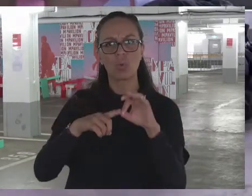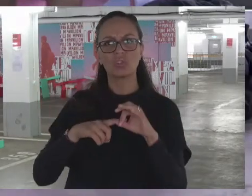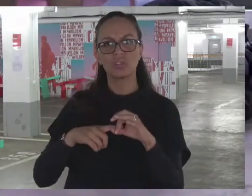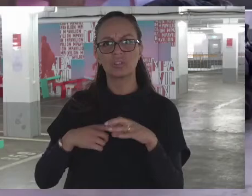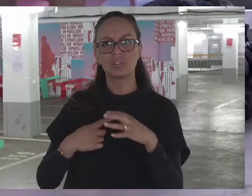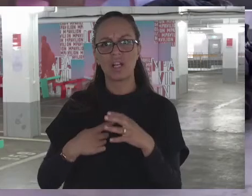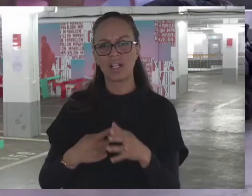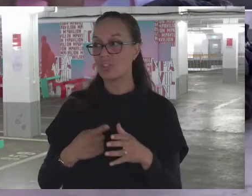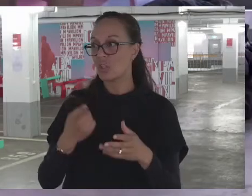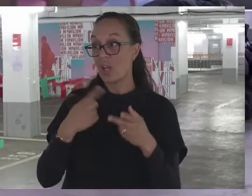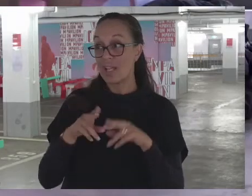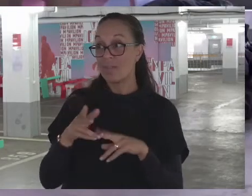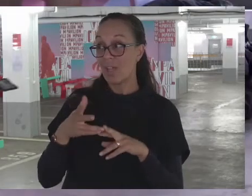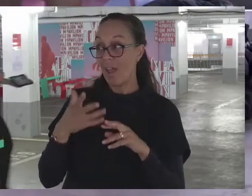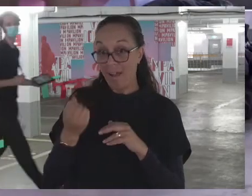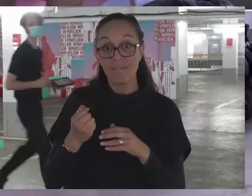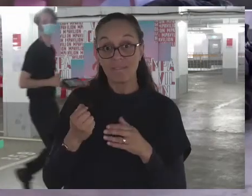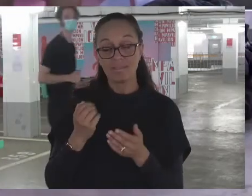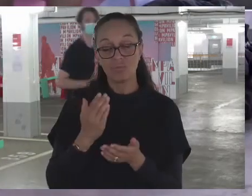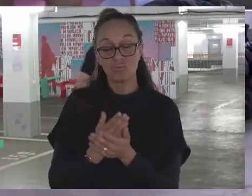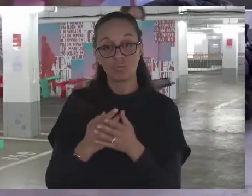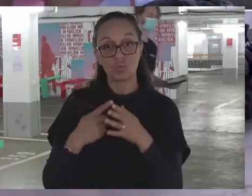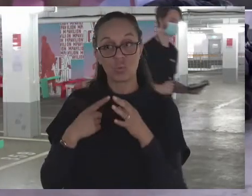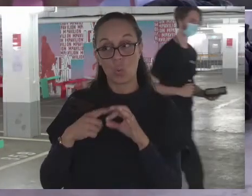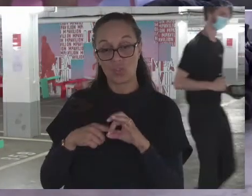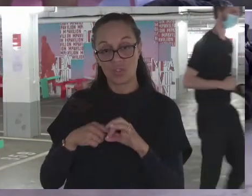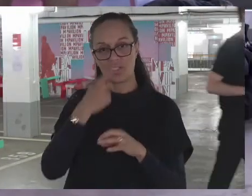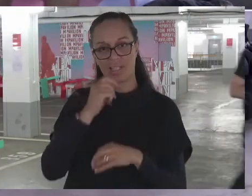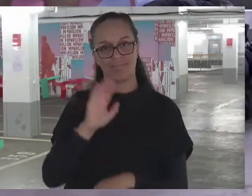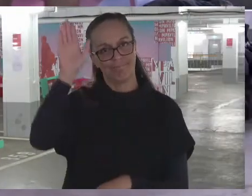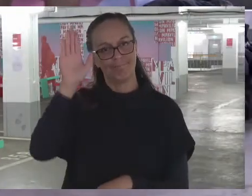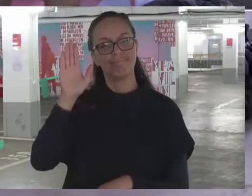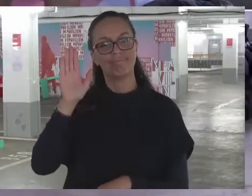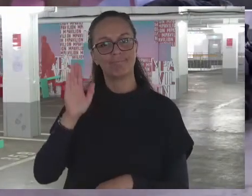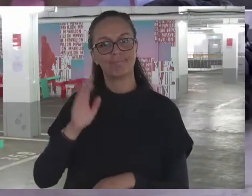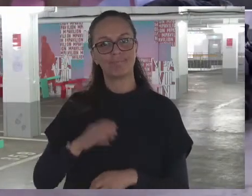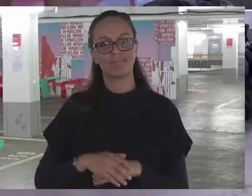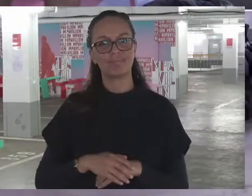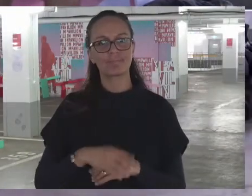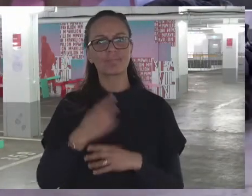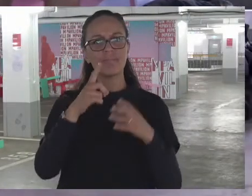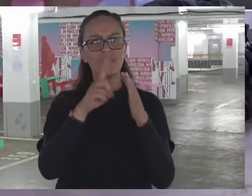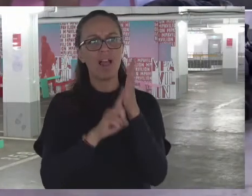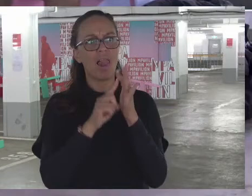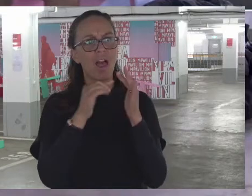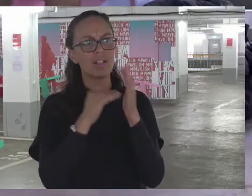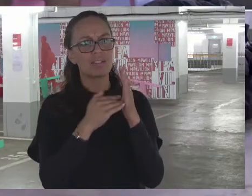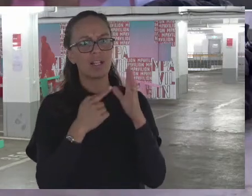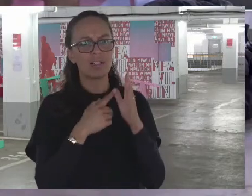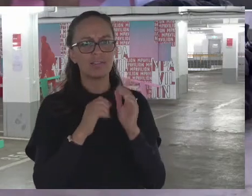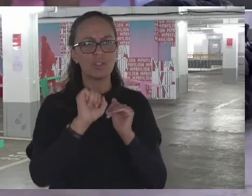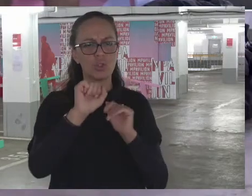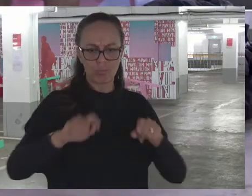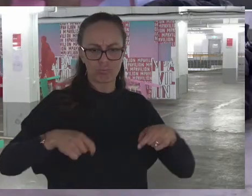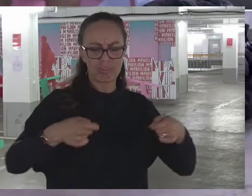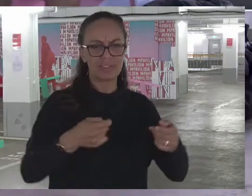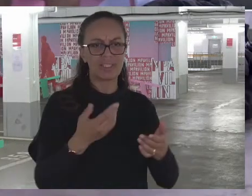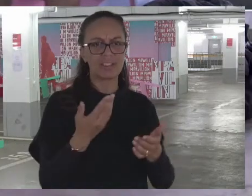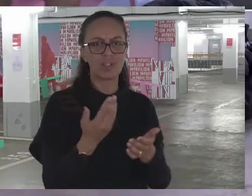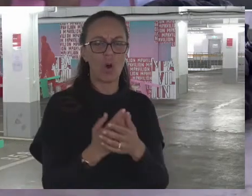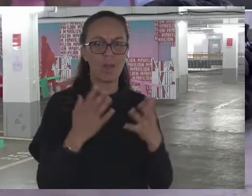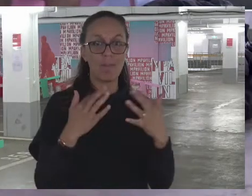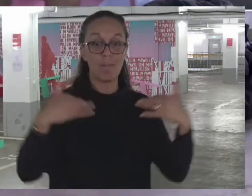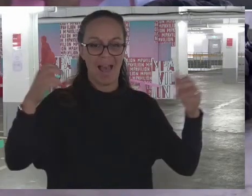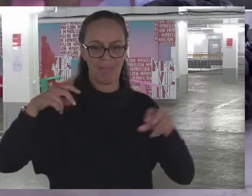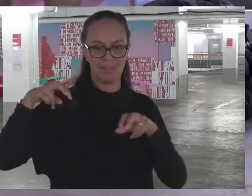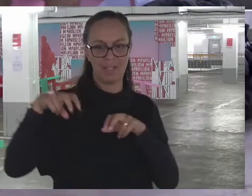questions, just wave your hands at me. Eliza, your presentation on the steps of Parliament, the material itself is printed on a